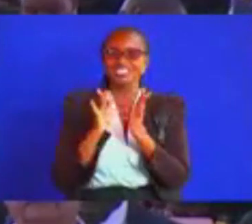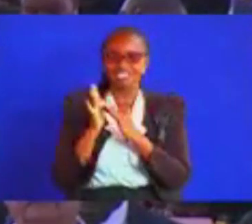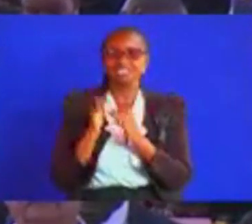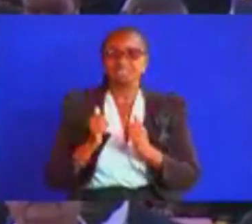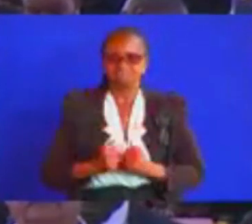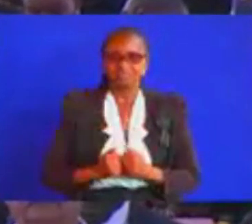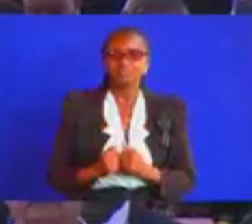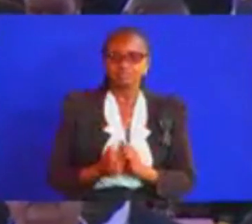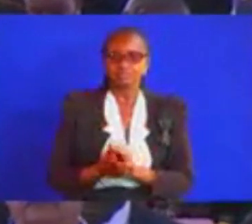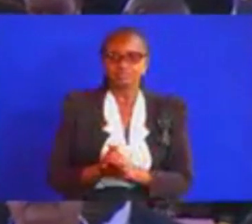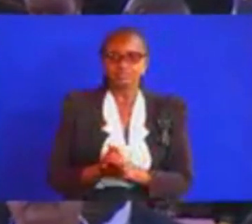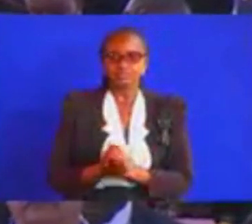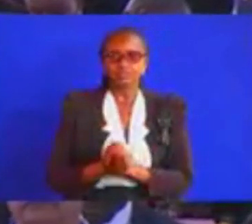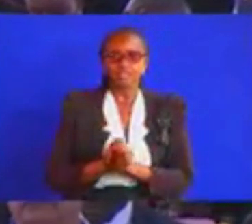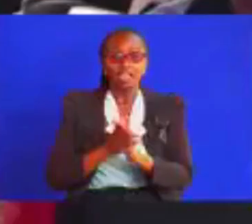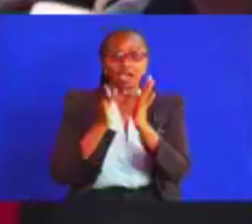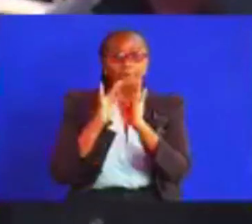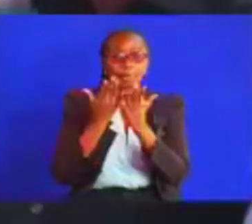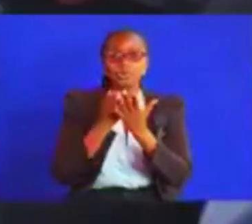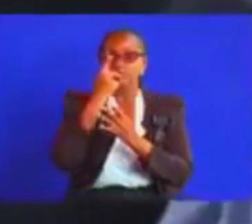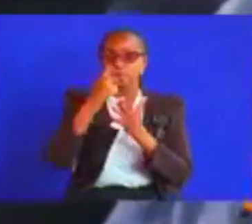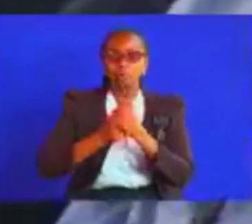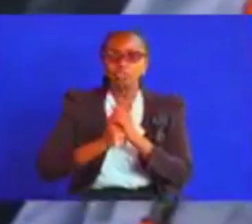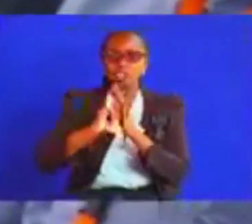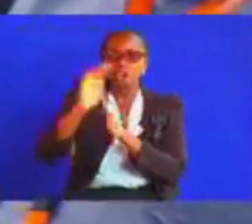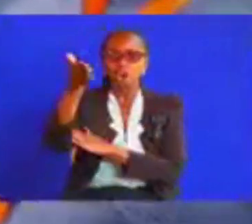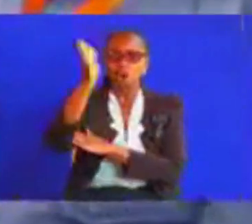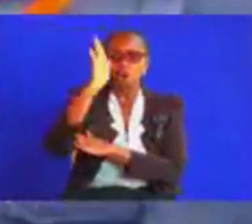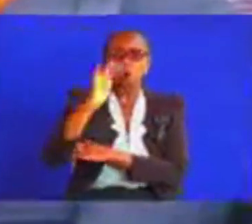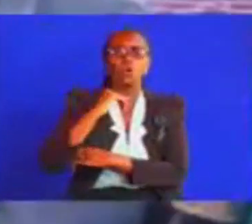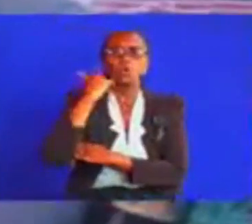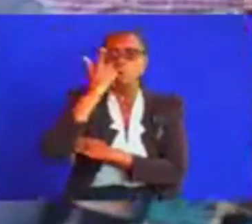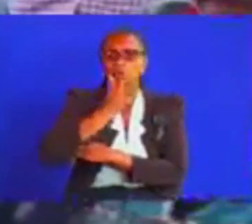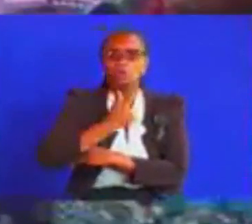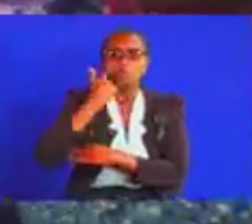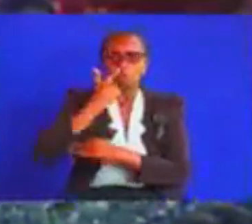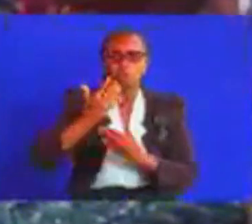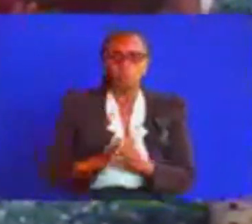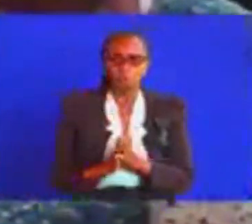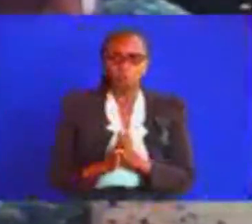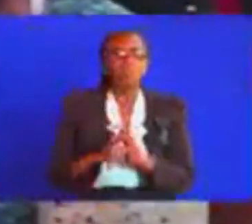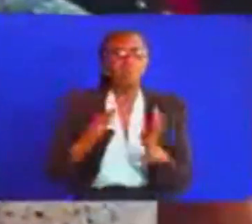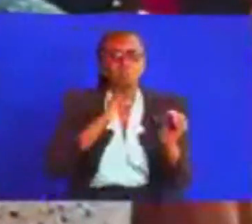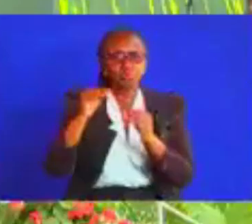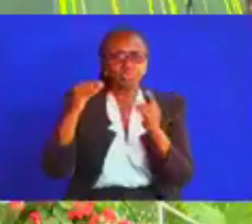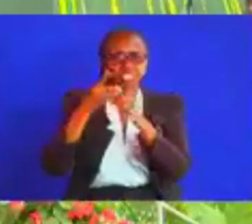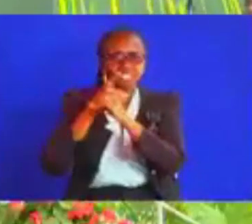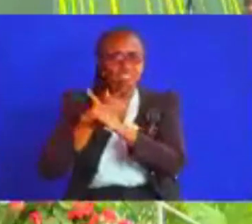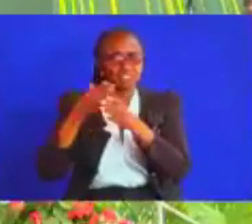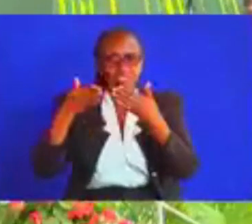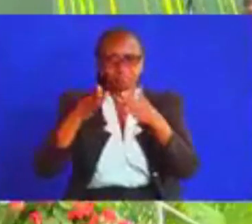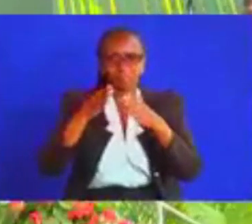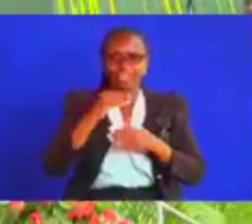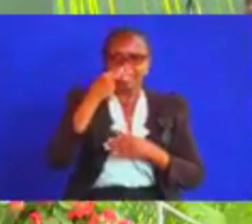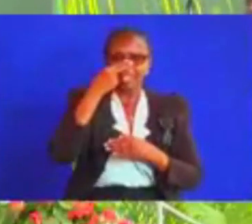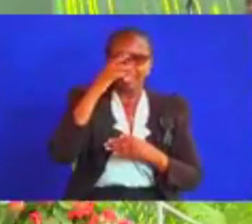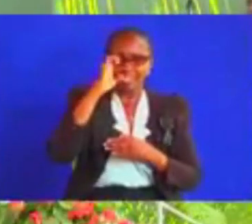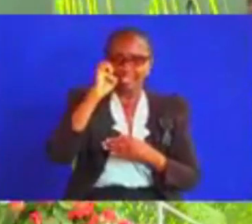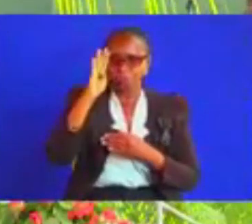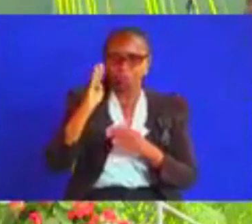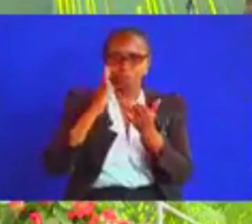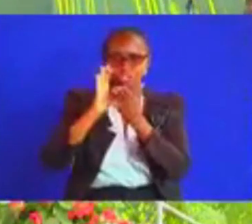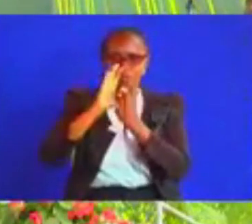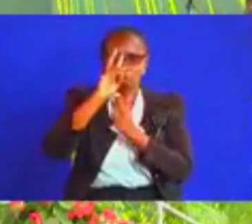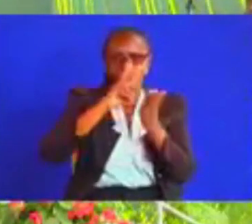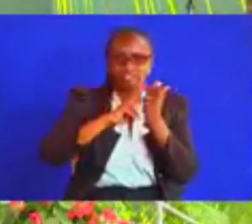Jesus. The Bible says, God who in sundry times and diverse manners, Hebrew chapter 1, verse 1, spake to